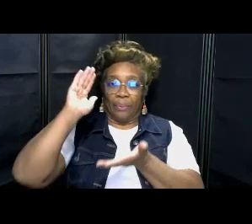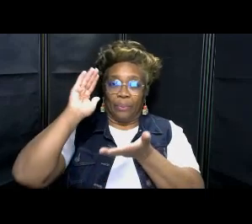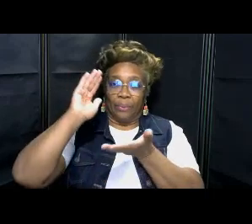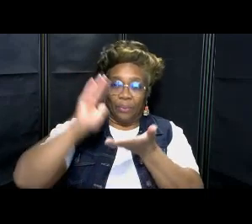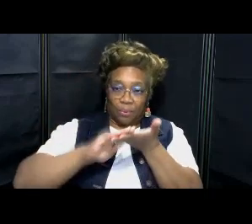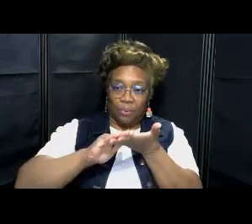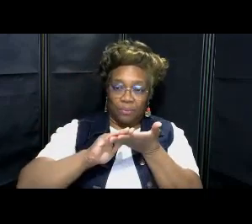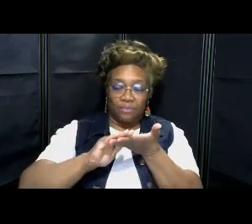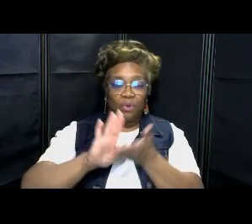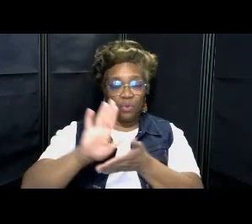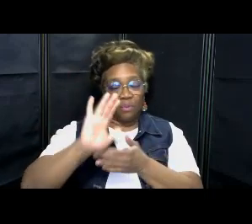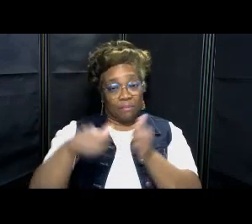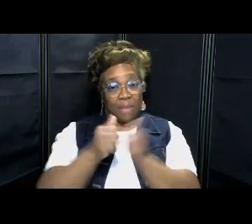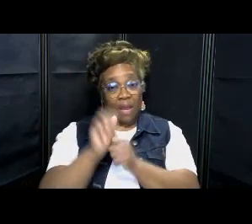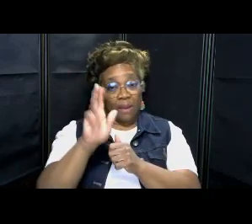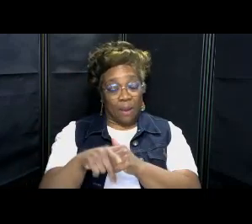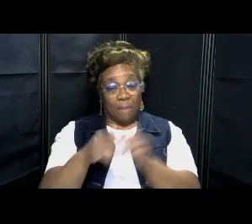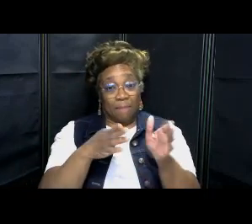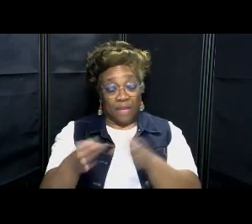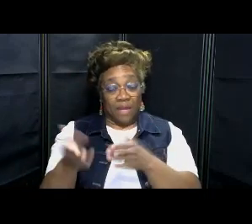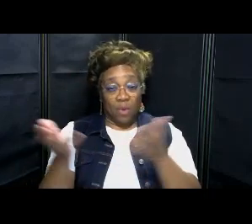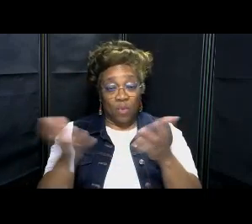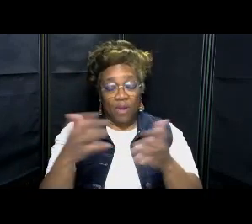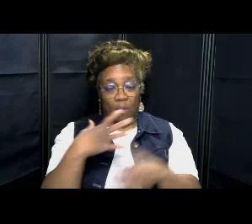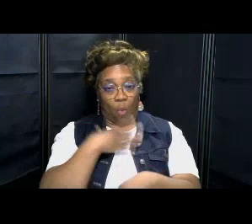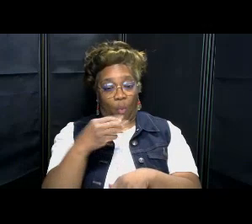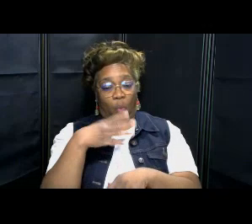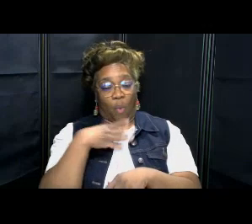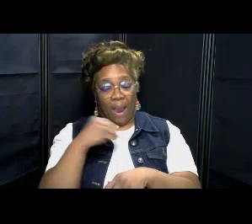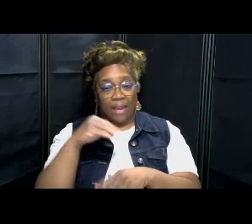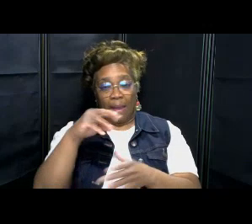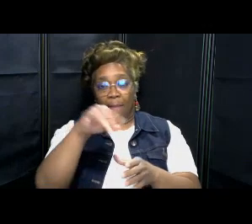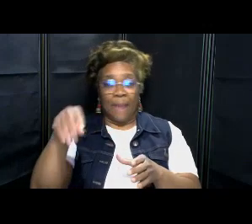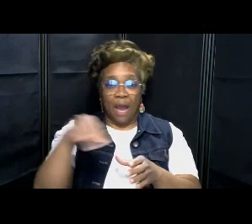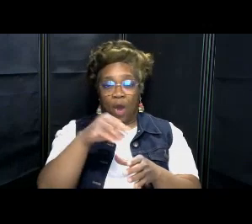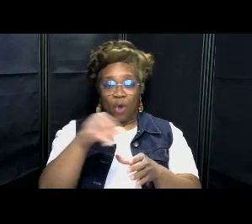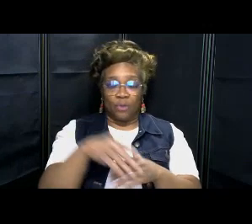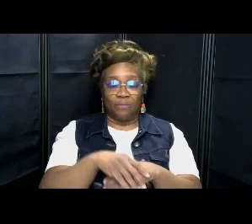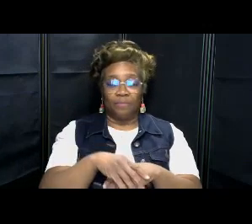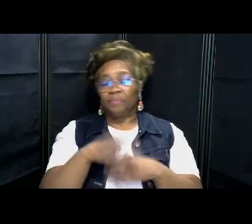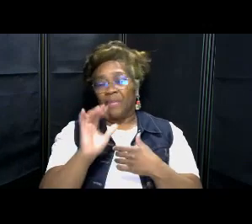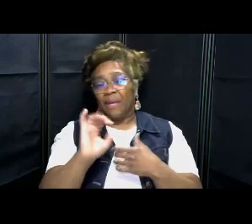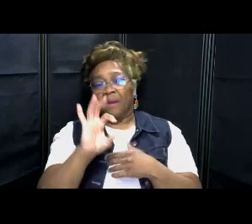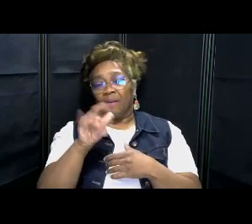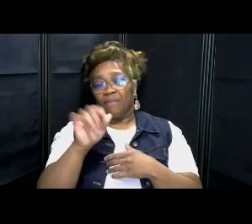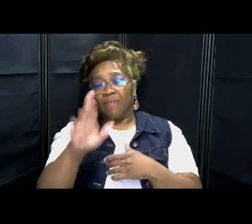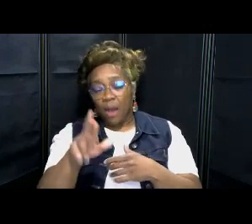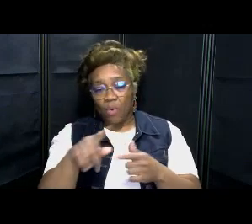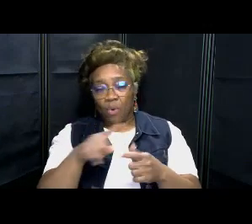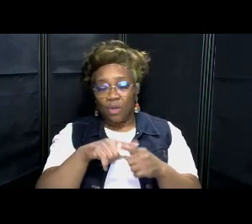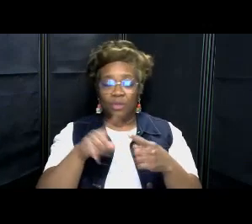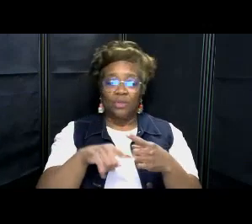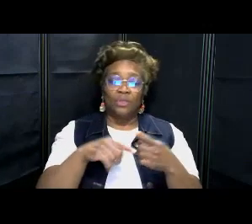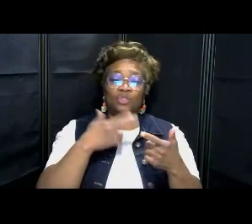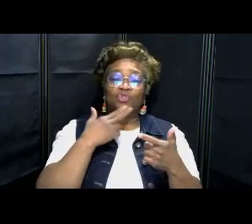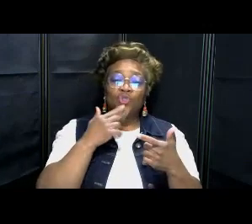backup plan is anything that's white, powder, and floury. Your flour, sugar, salt,